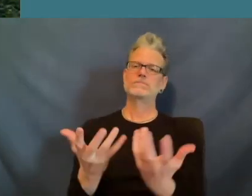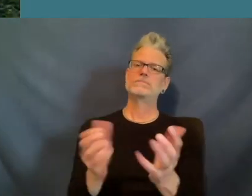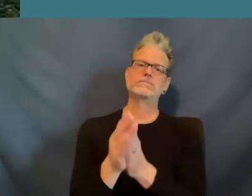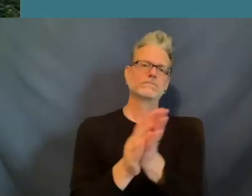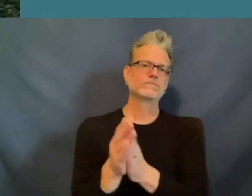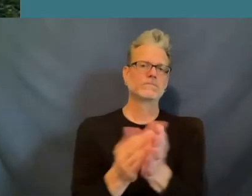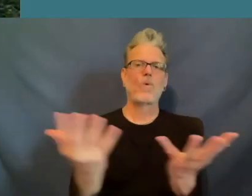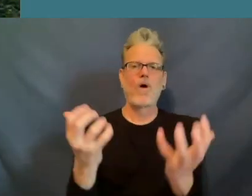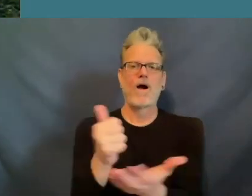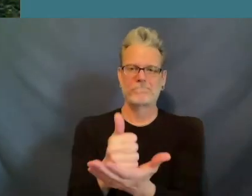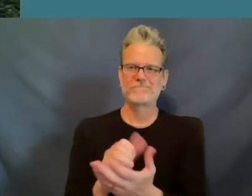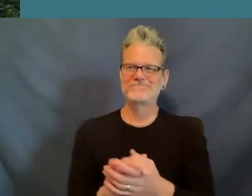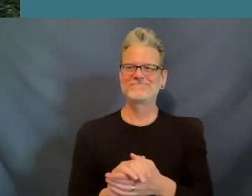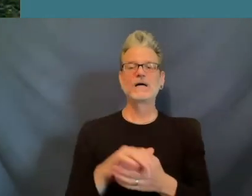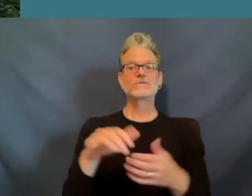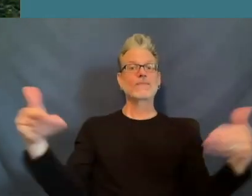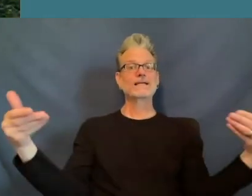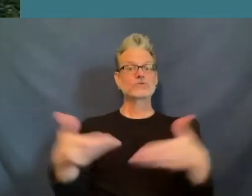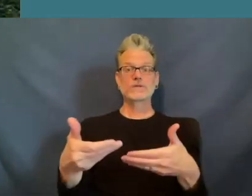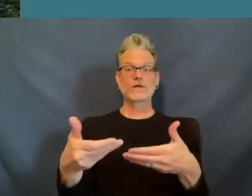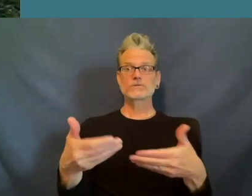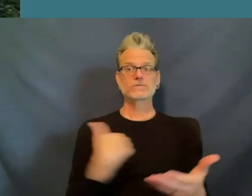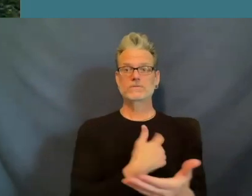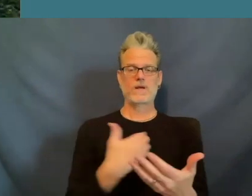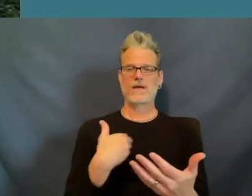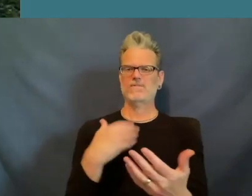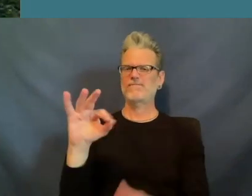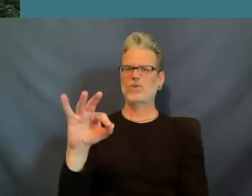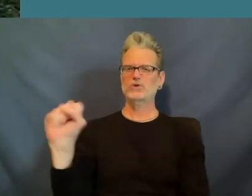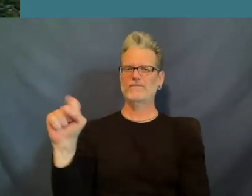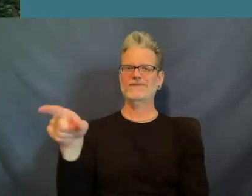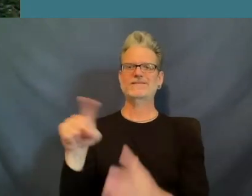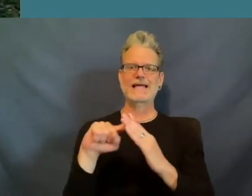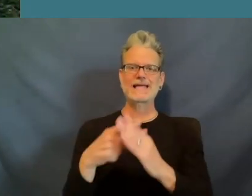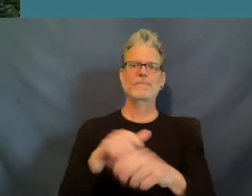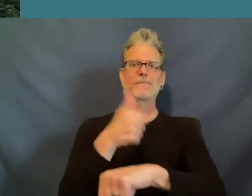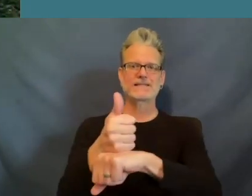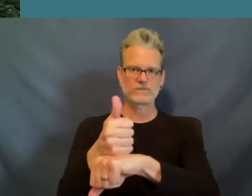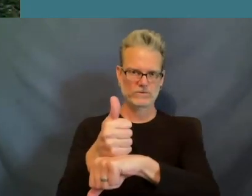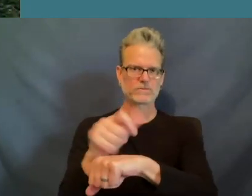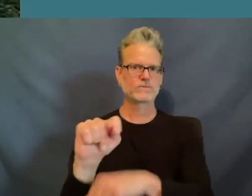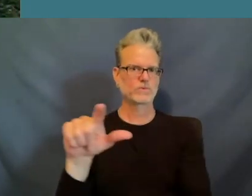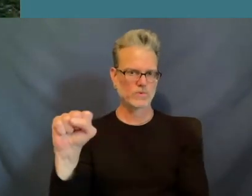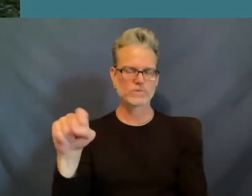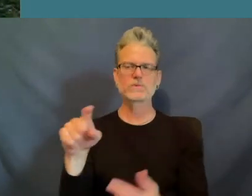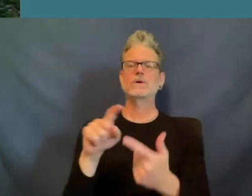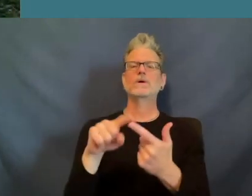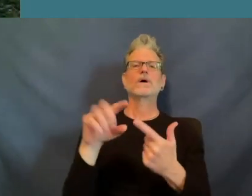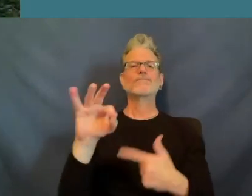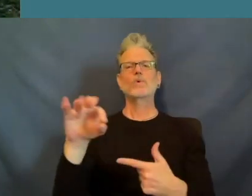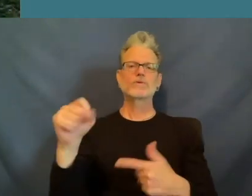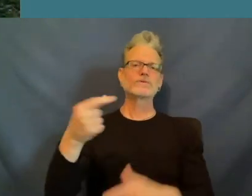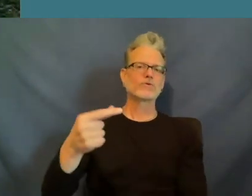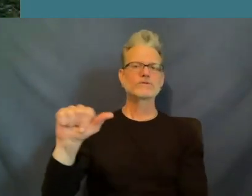in the introduction section, we're going to cover the Forest Service implementation tools, the universe of the Forest Service grants and